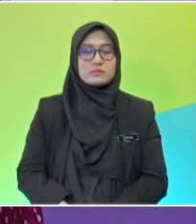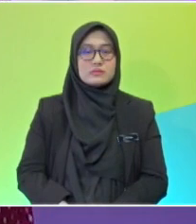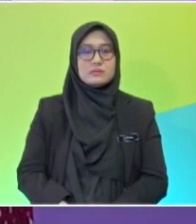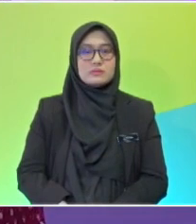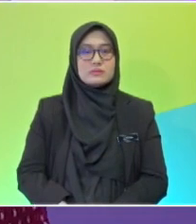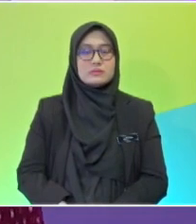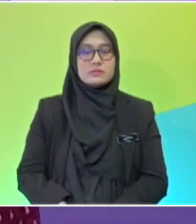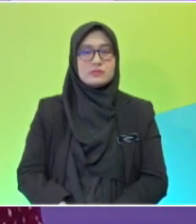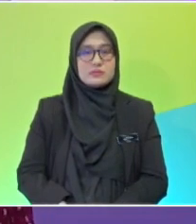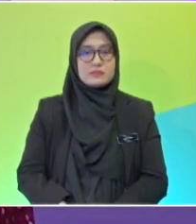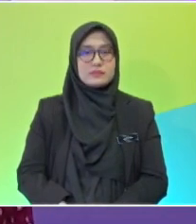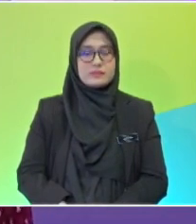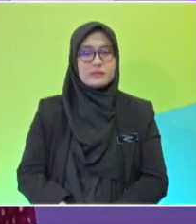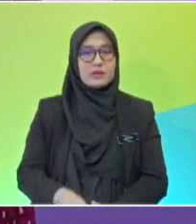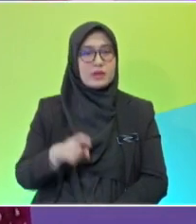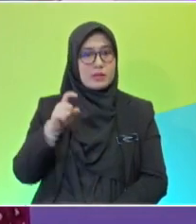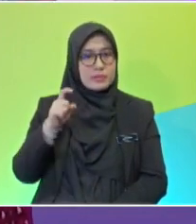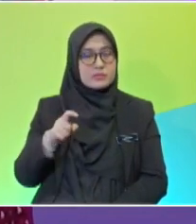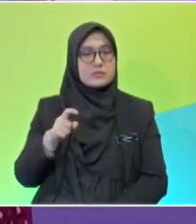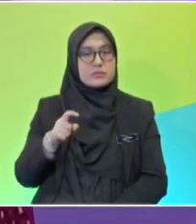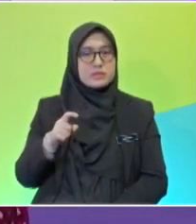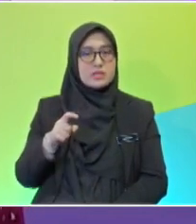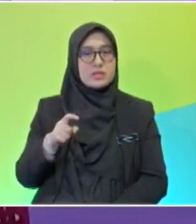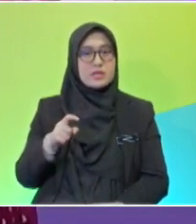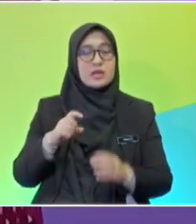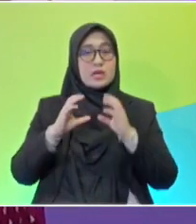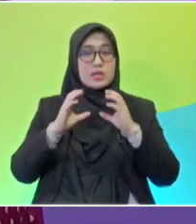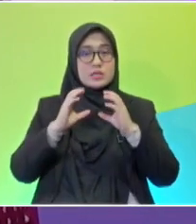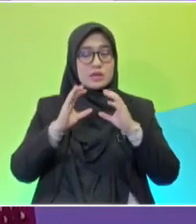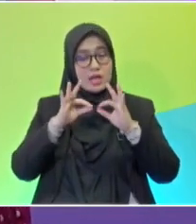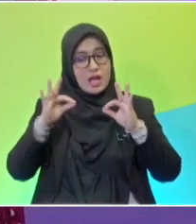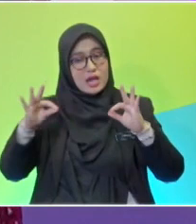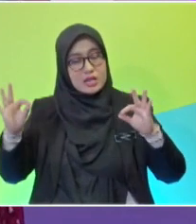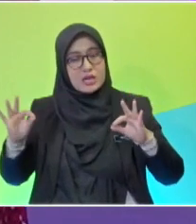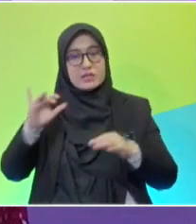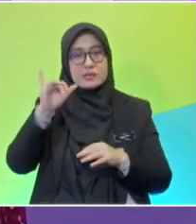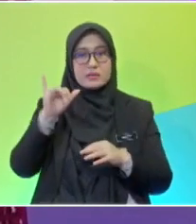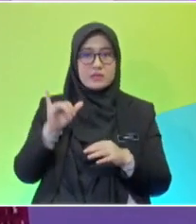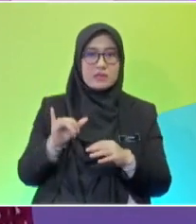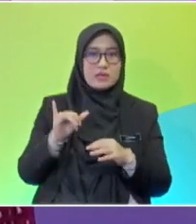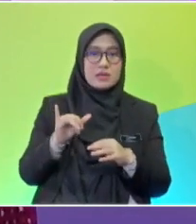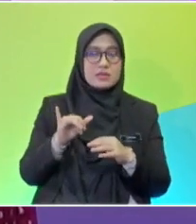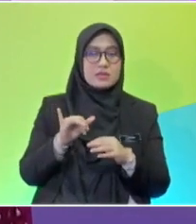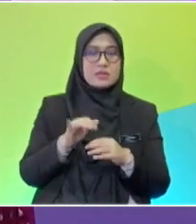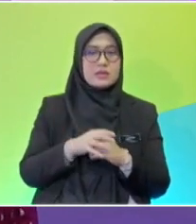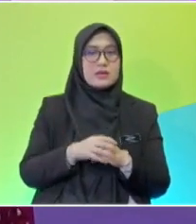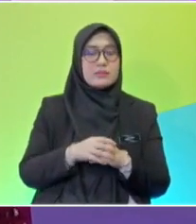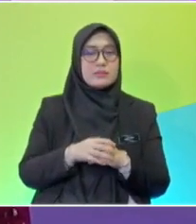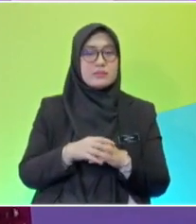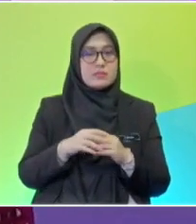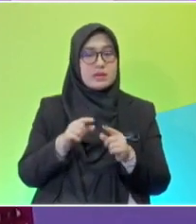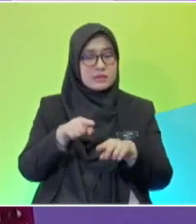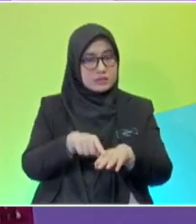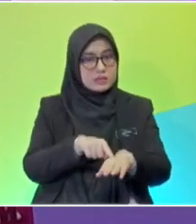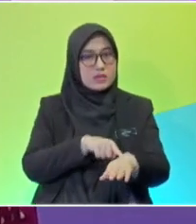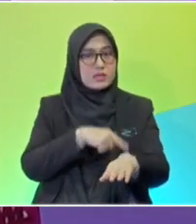say a few sentences to help the pupil to write the essay to achieve that particular descriptor, then that pupil must